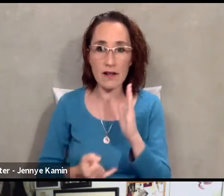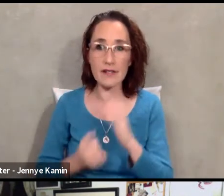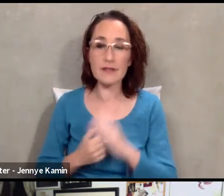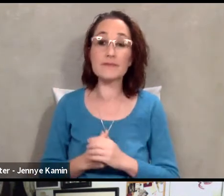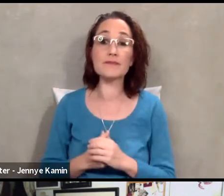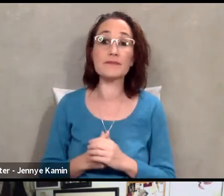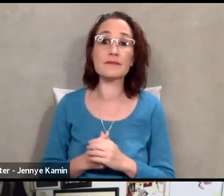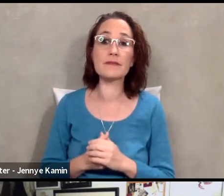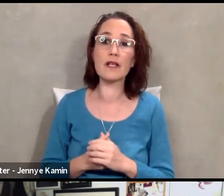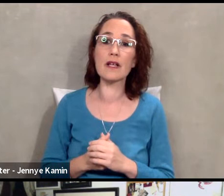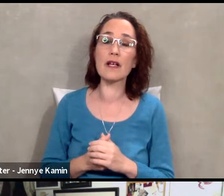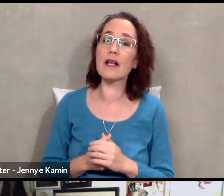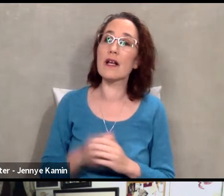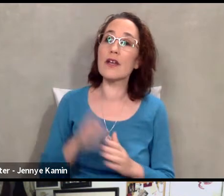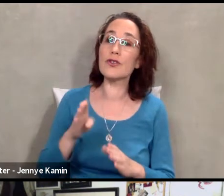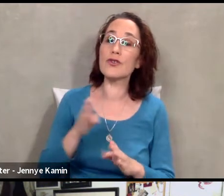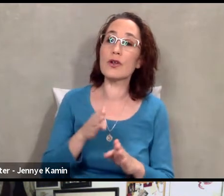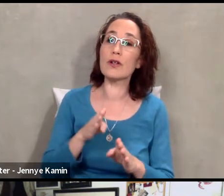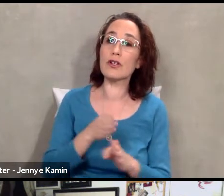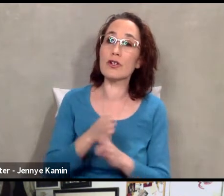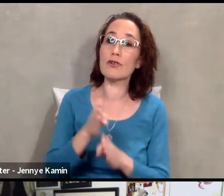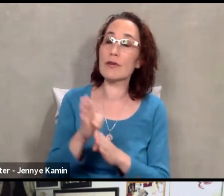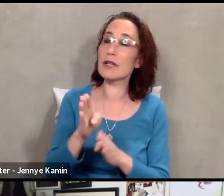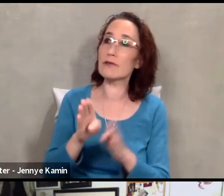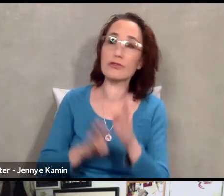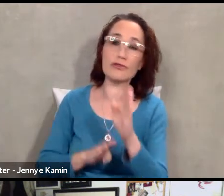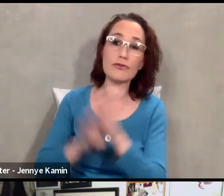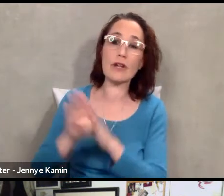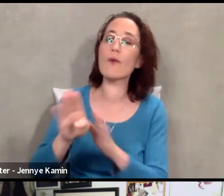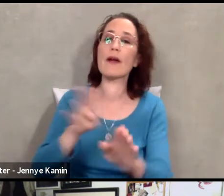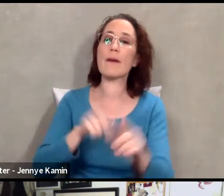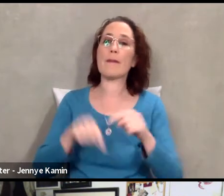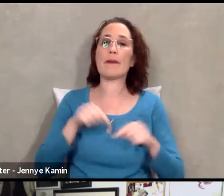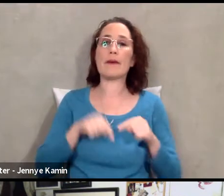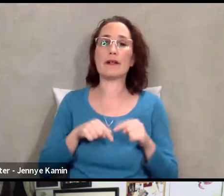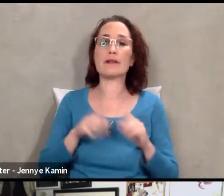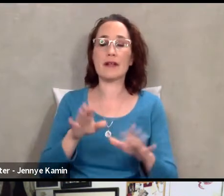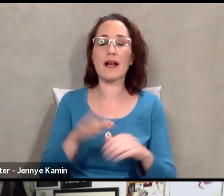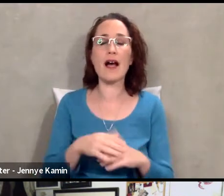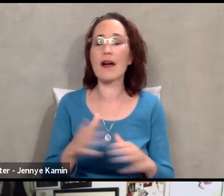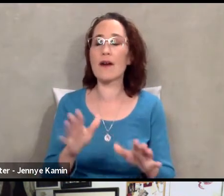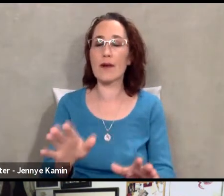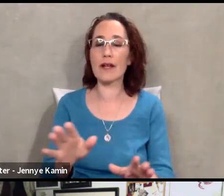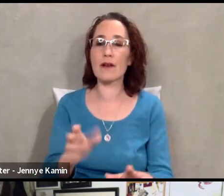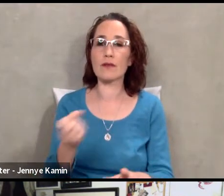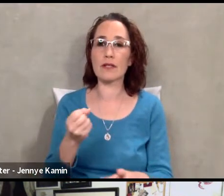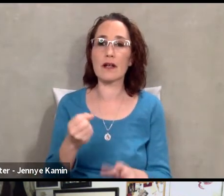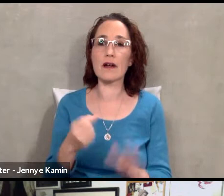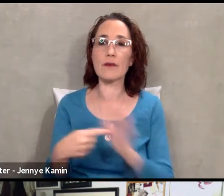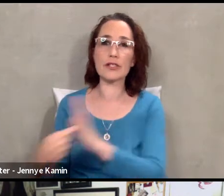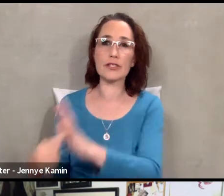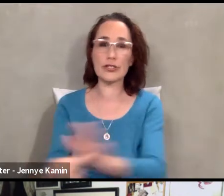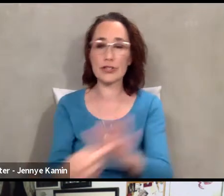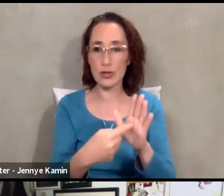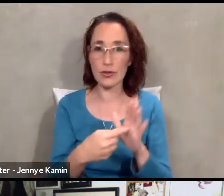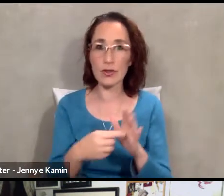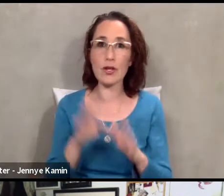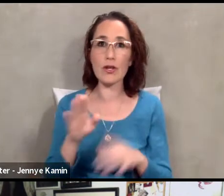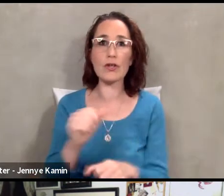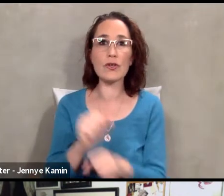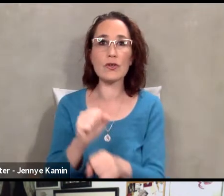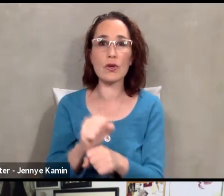in the sort of trajectory of your career? Well, let me actually just pull back a little bit. I'm gonna share something here on the screen, which is your work